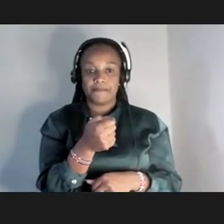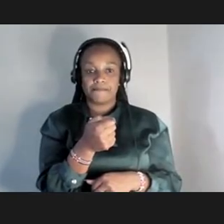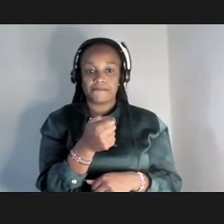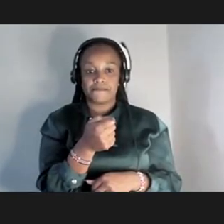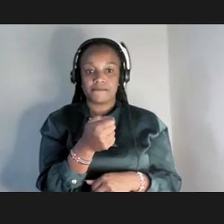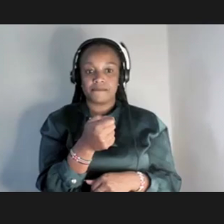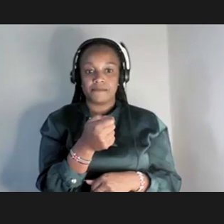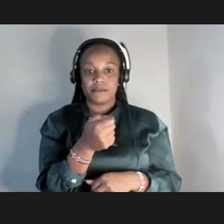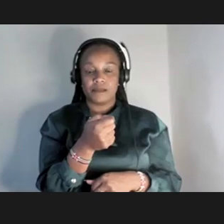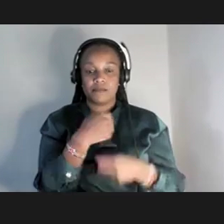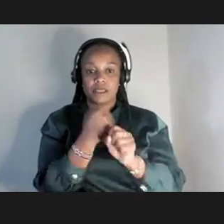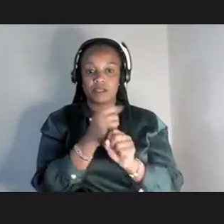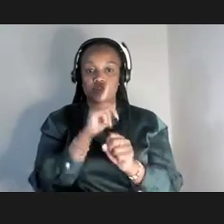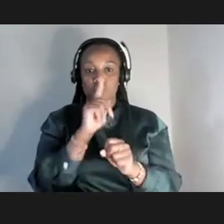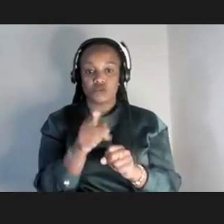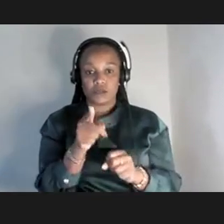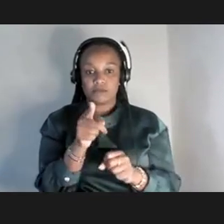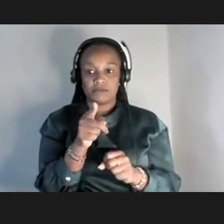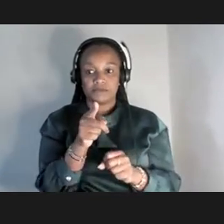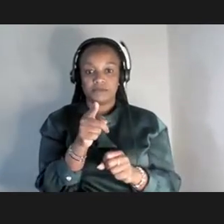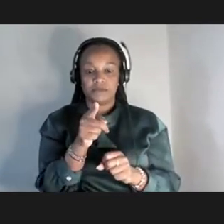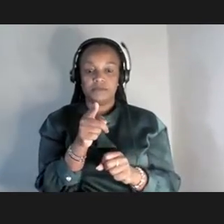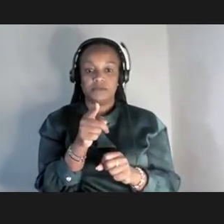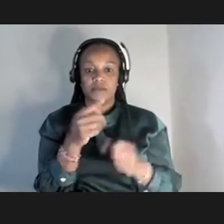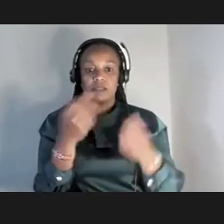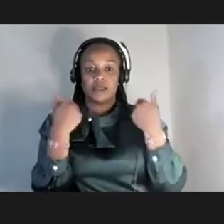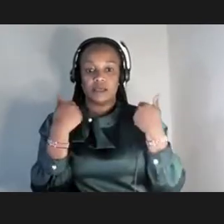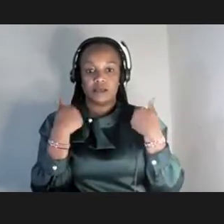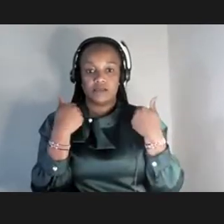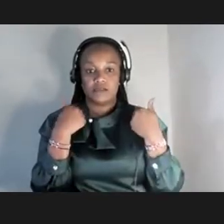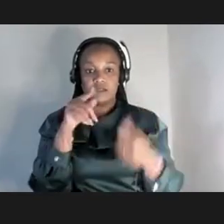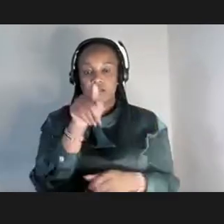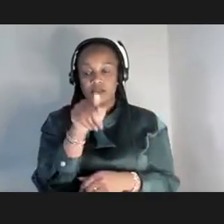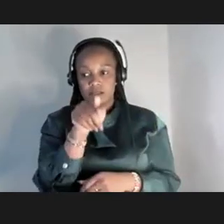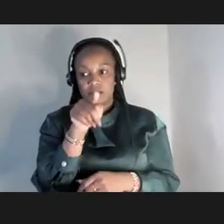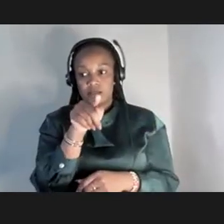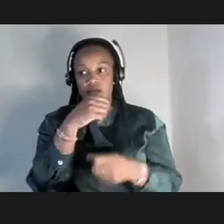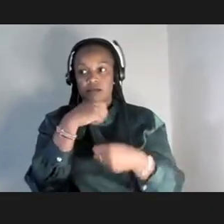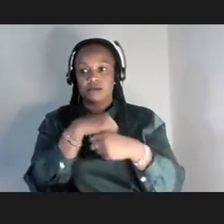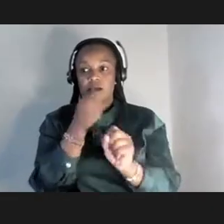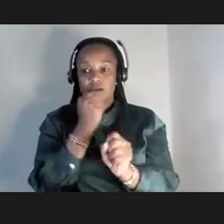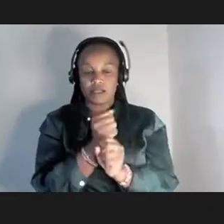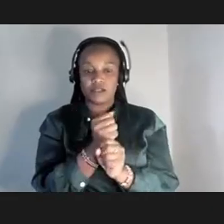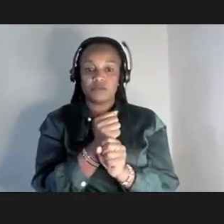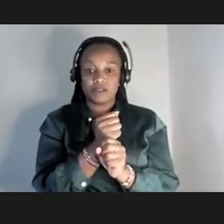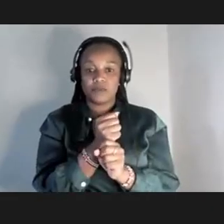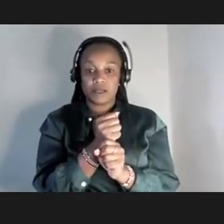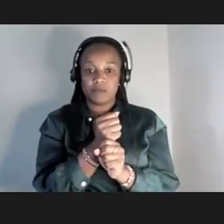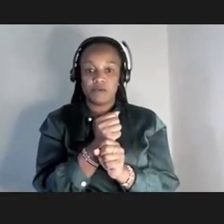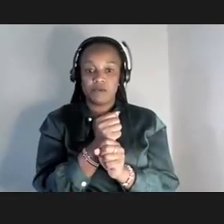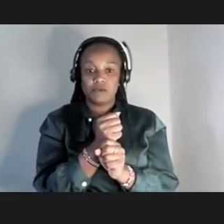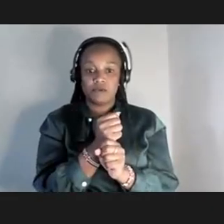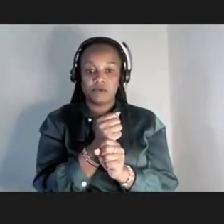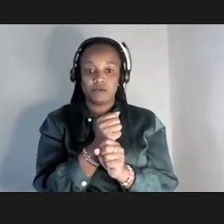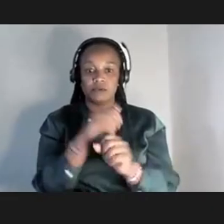be making sure that it's really robust, and we need to be using that to kind of influence and encourage leaders, be that at all levels,